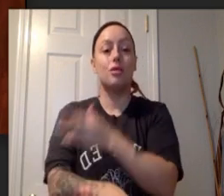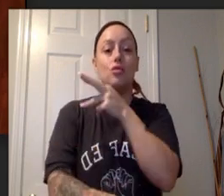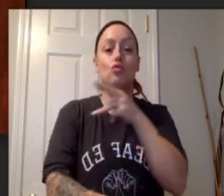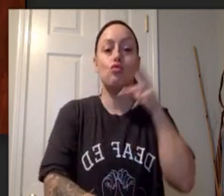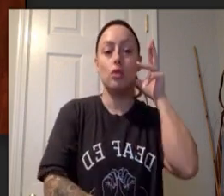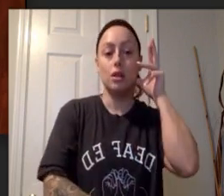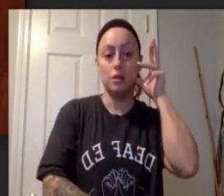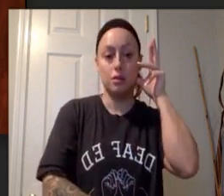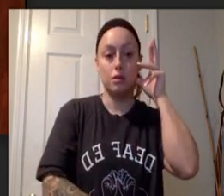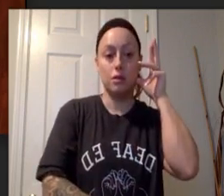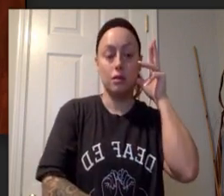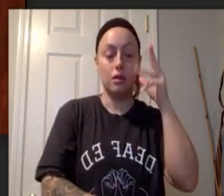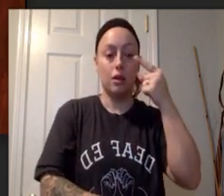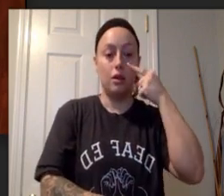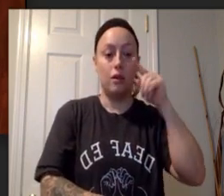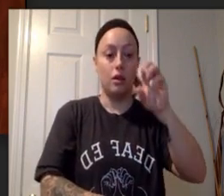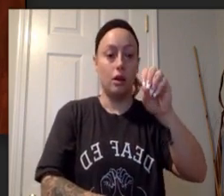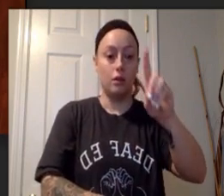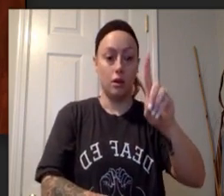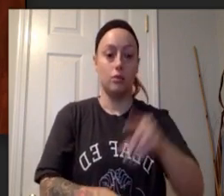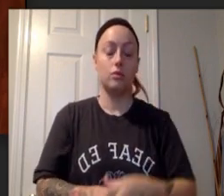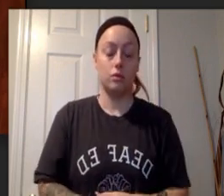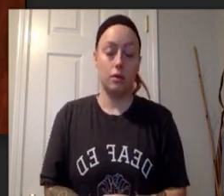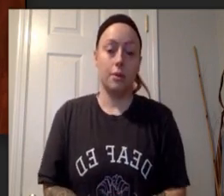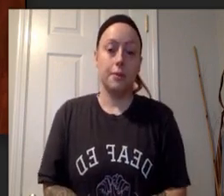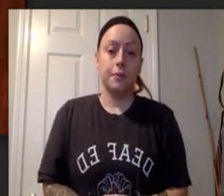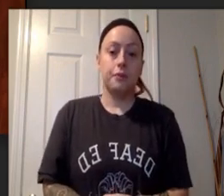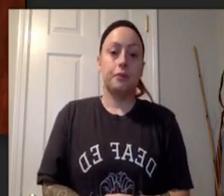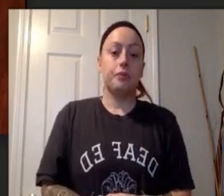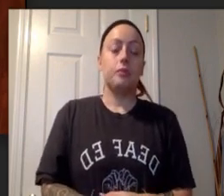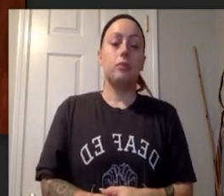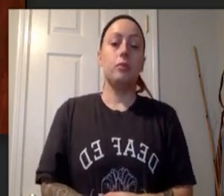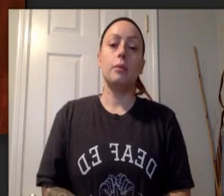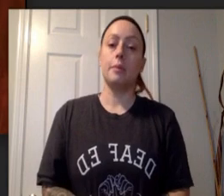exposed unknowingly. So my